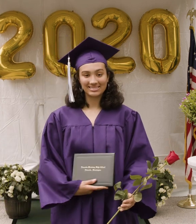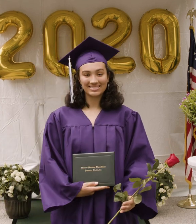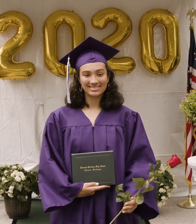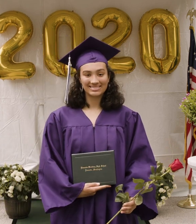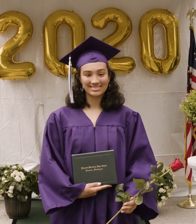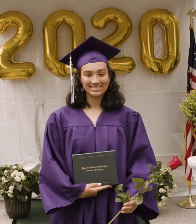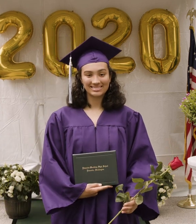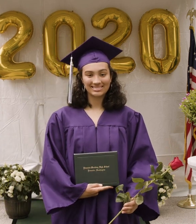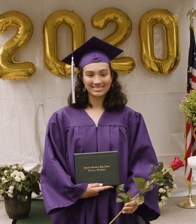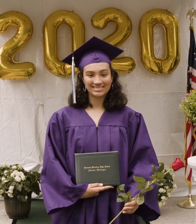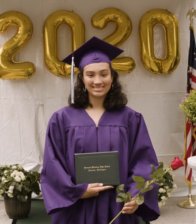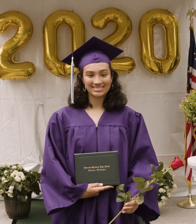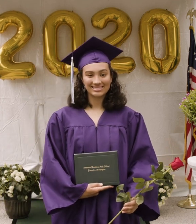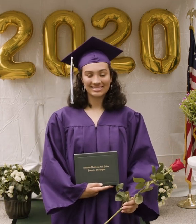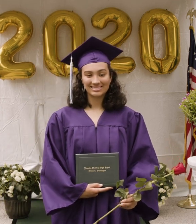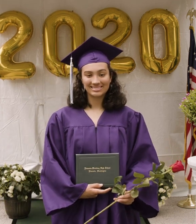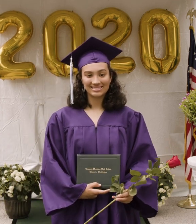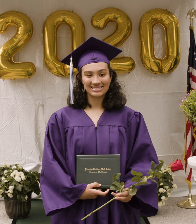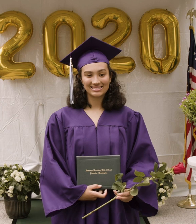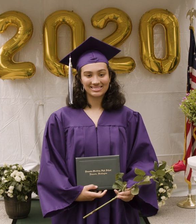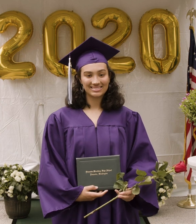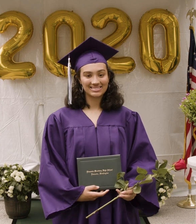Christabel Grace Jameson.